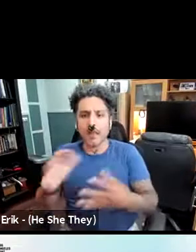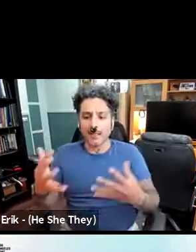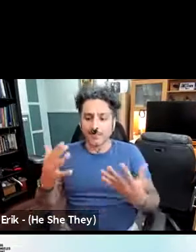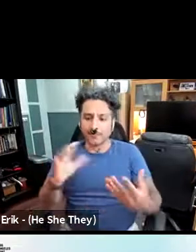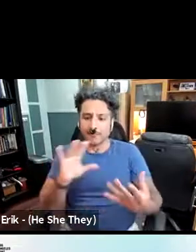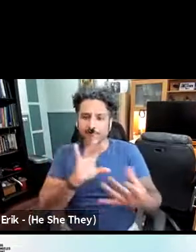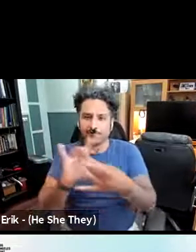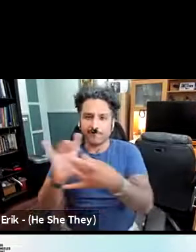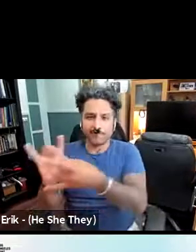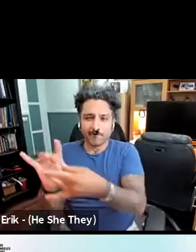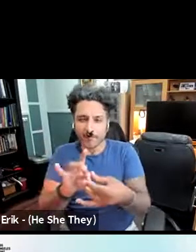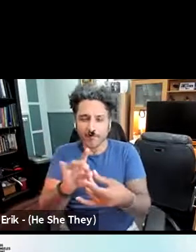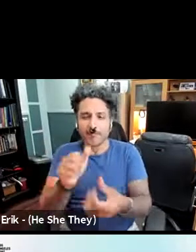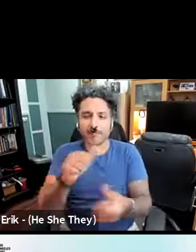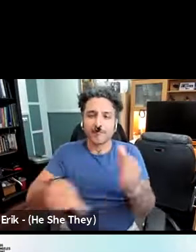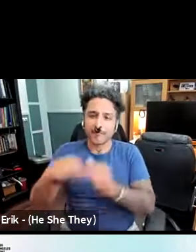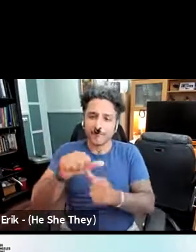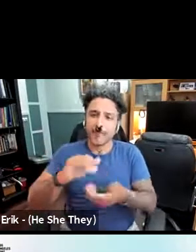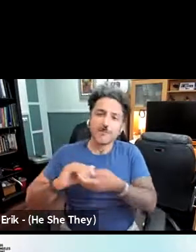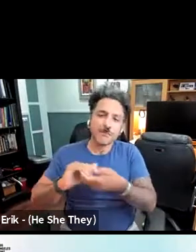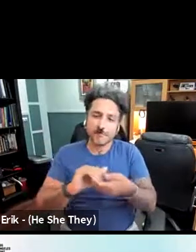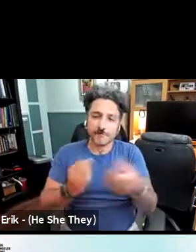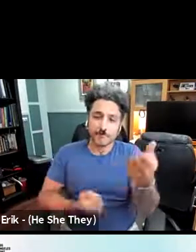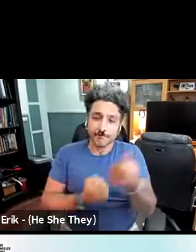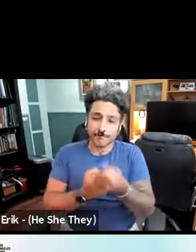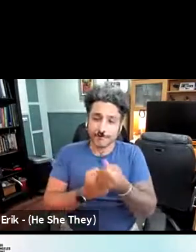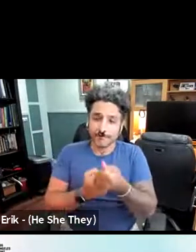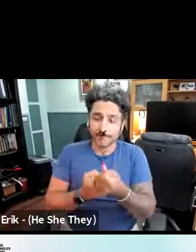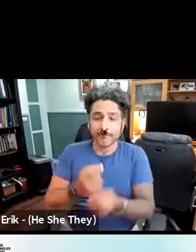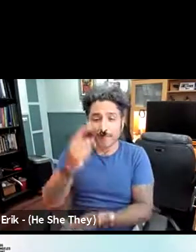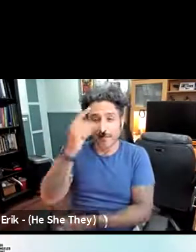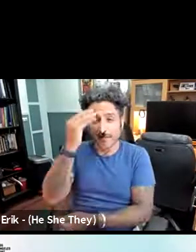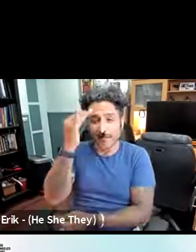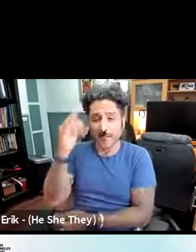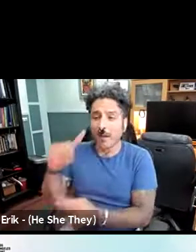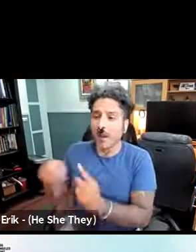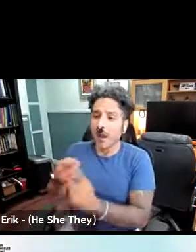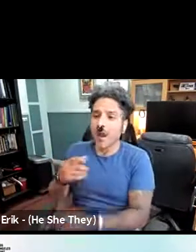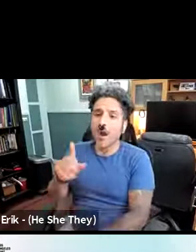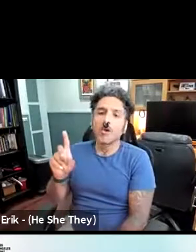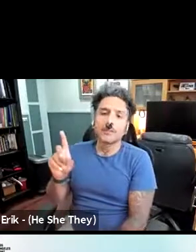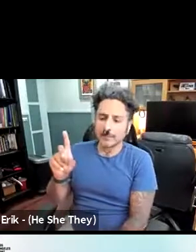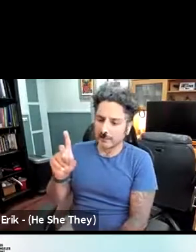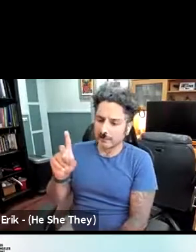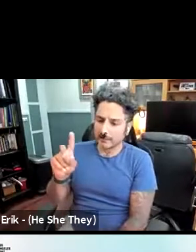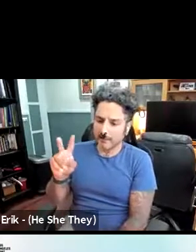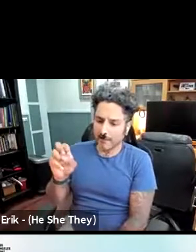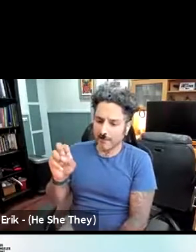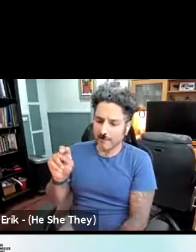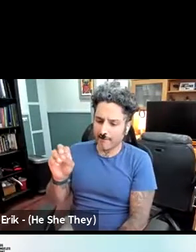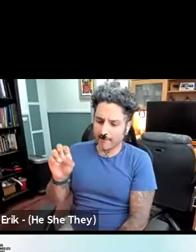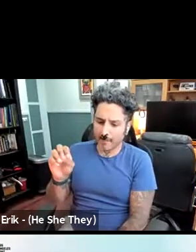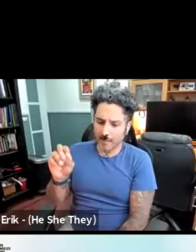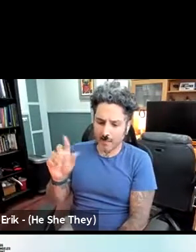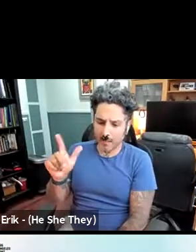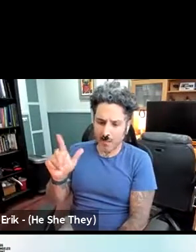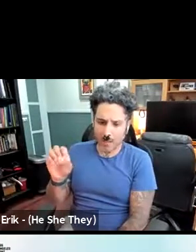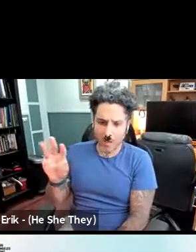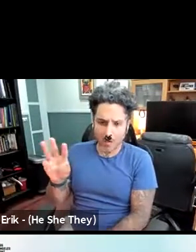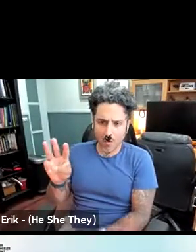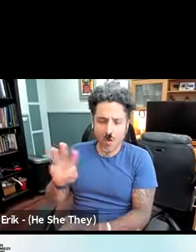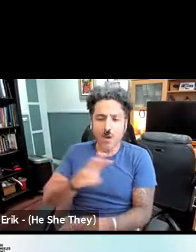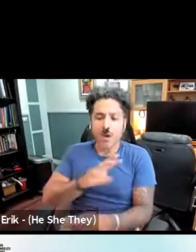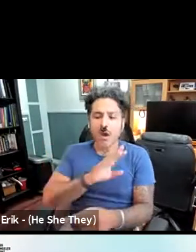locally specifically. I'm thinking about Devin Lowe, who is like my hero and runs Black Trans Travel